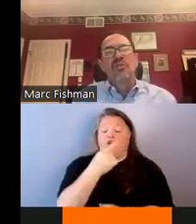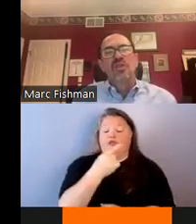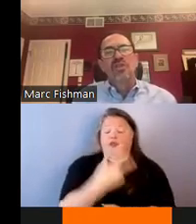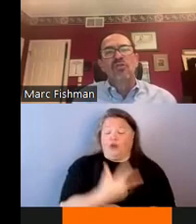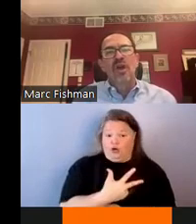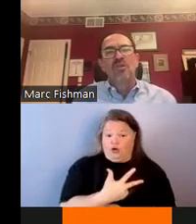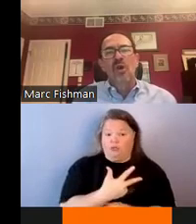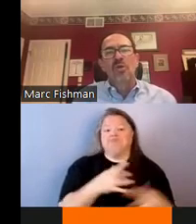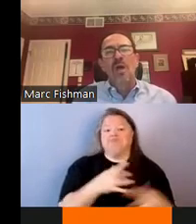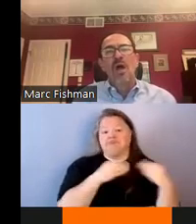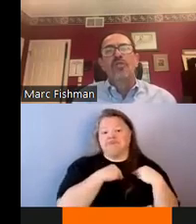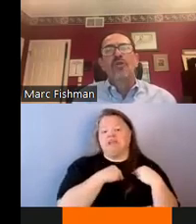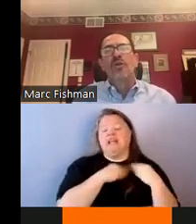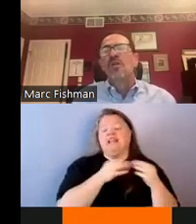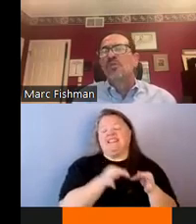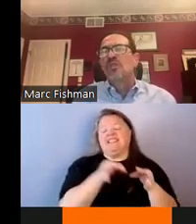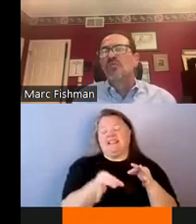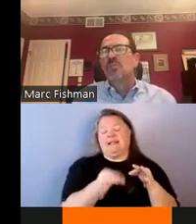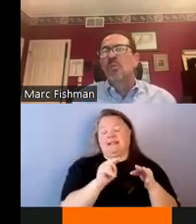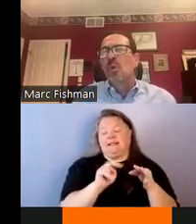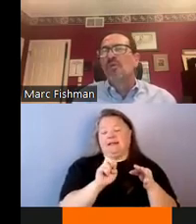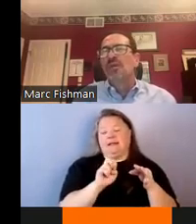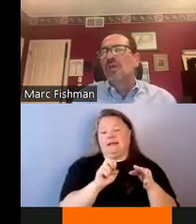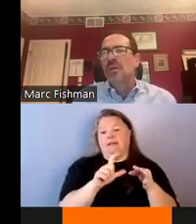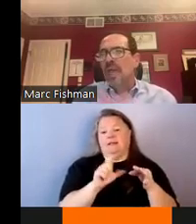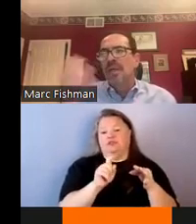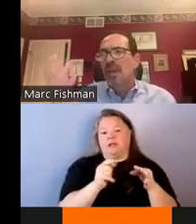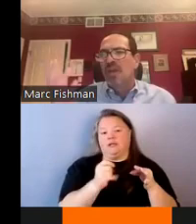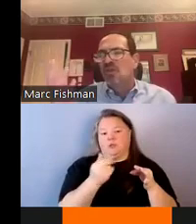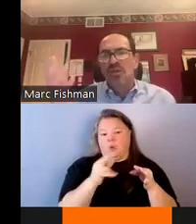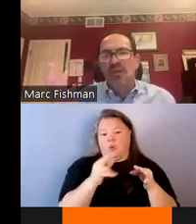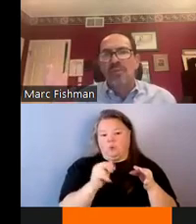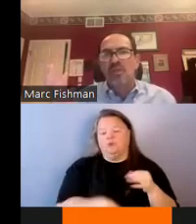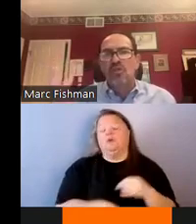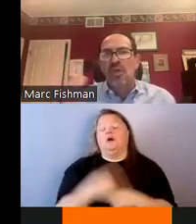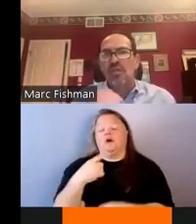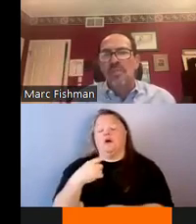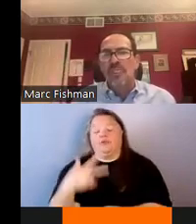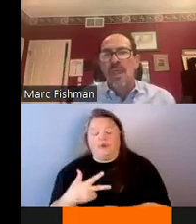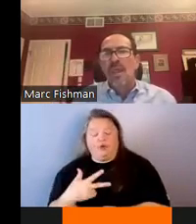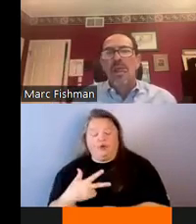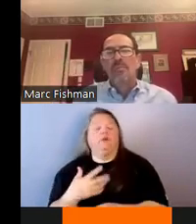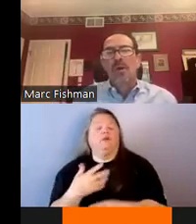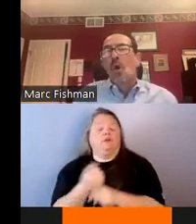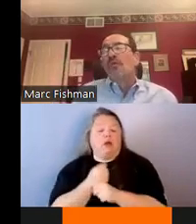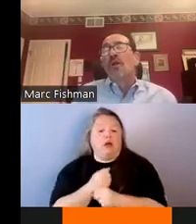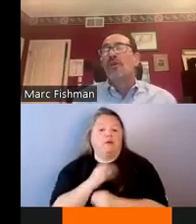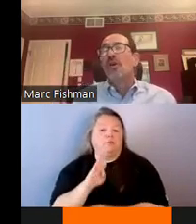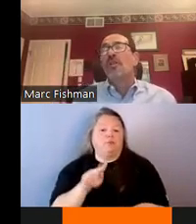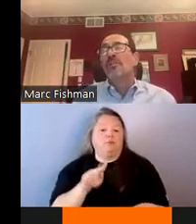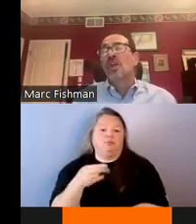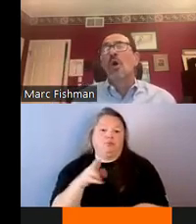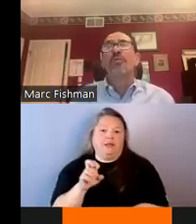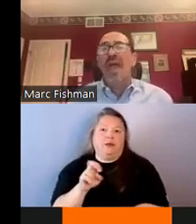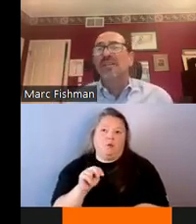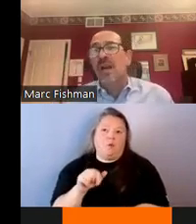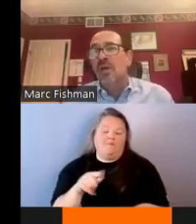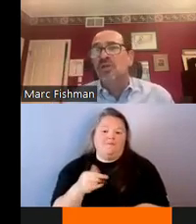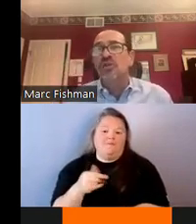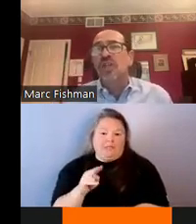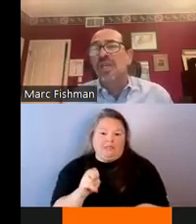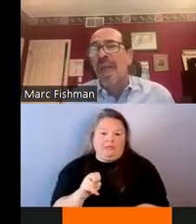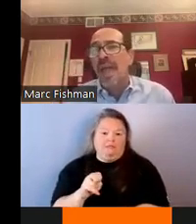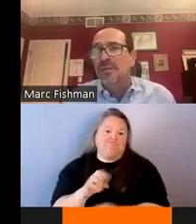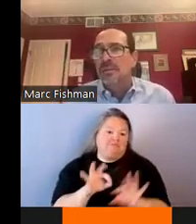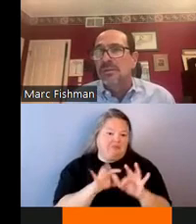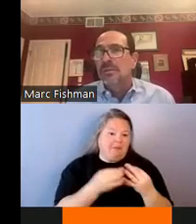received extended release naltrexone. A third of them received buprenorphine, again, patient and family choice. But over a third of them said, no, thanks, I don't